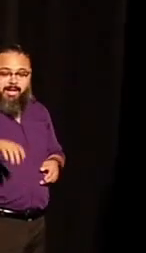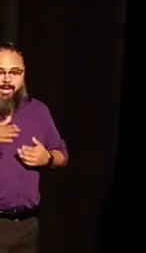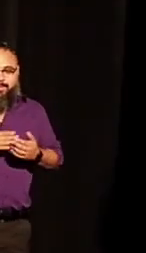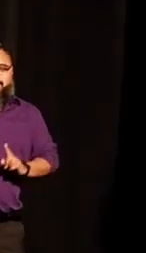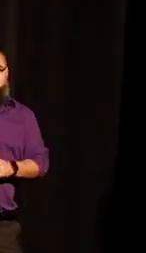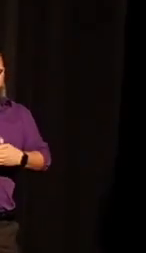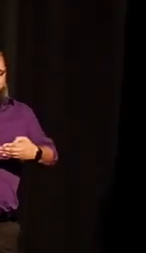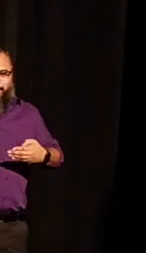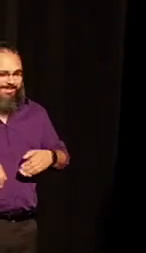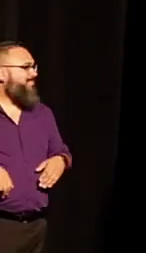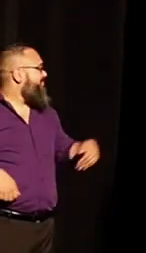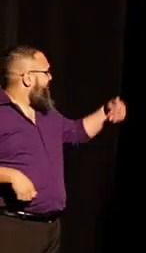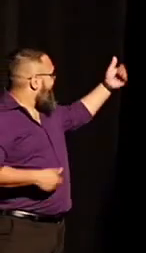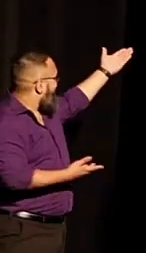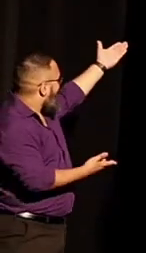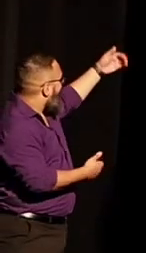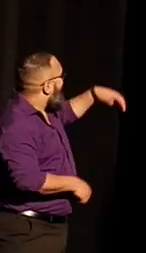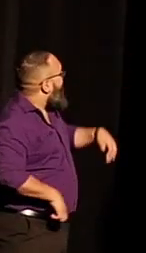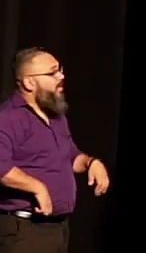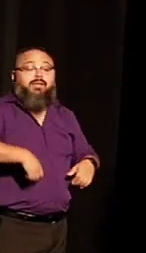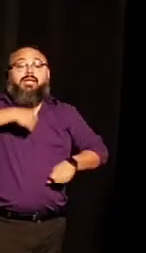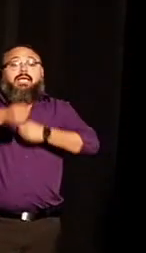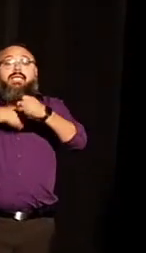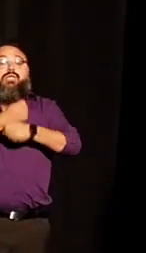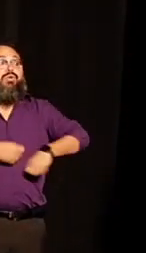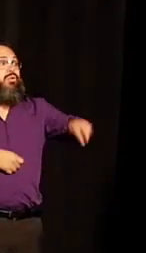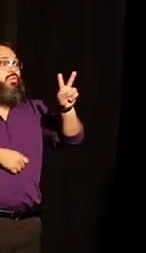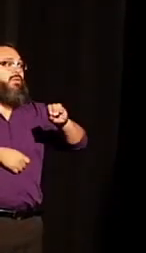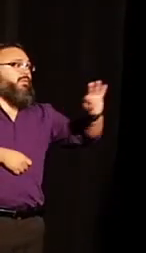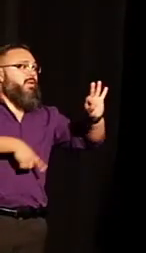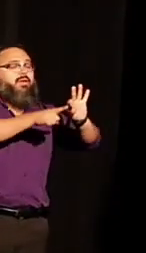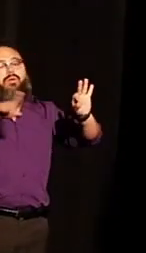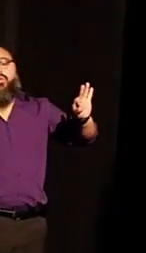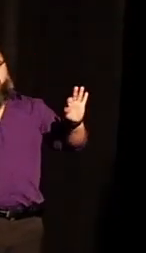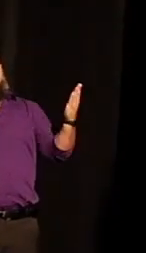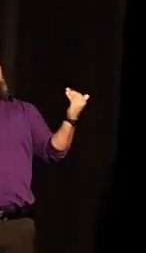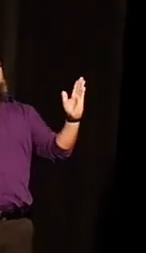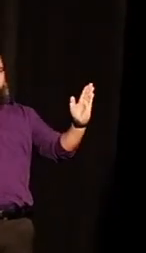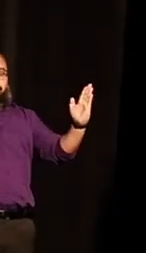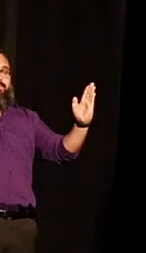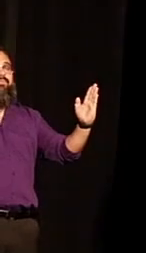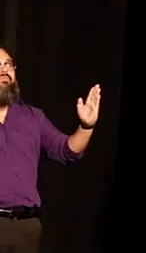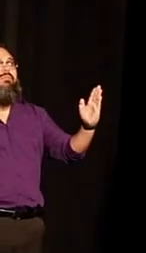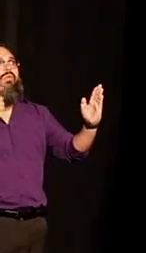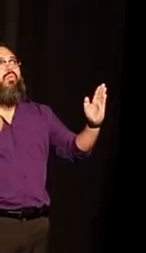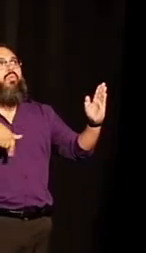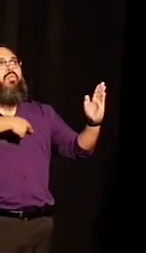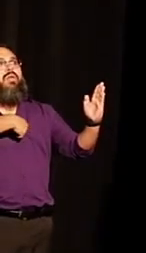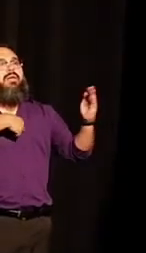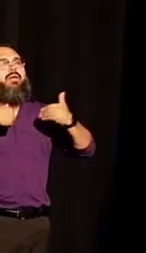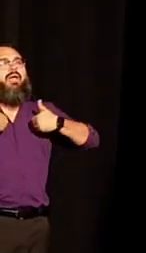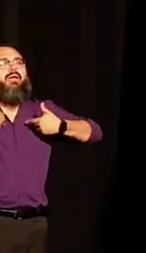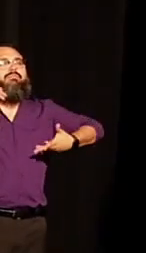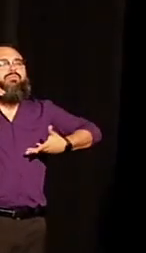Results. So, from 2009 to 2015, we had a